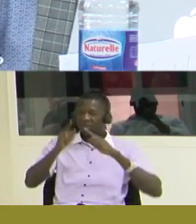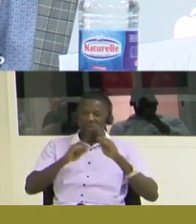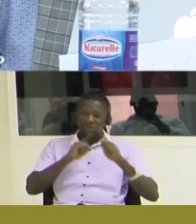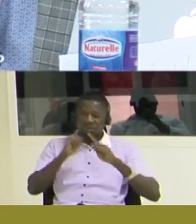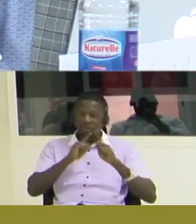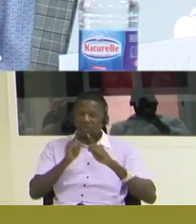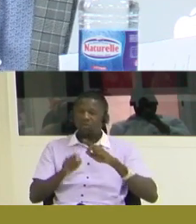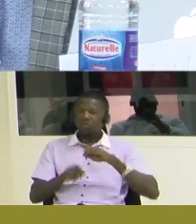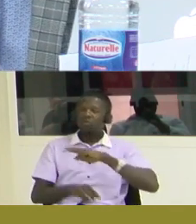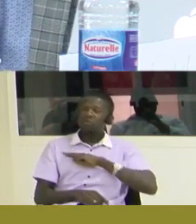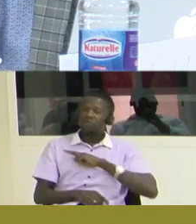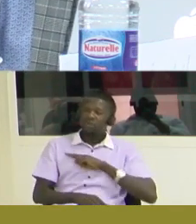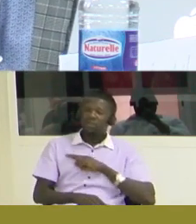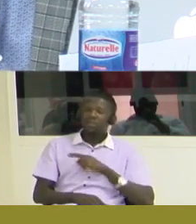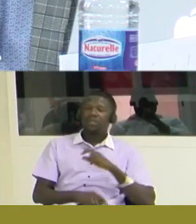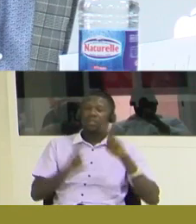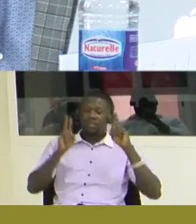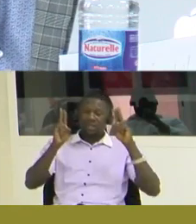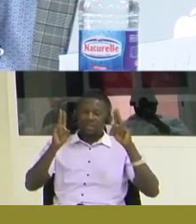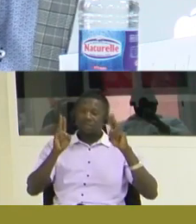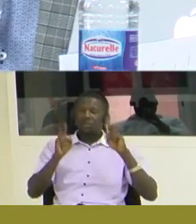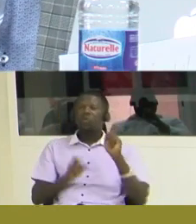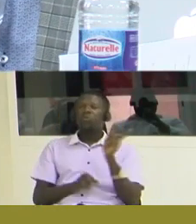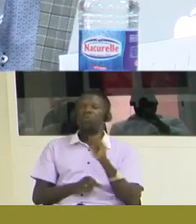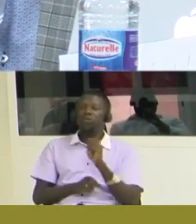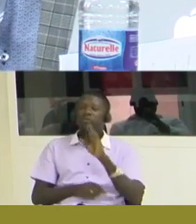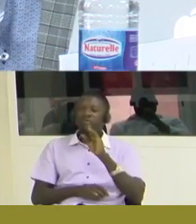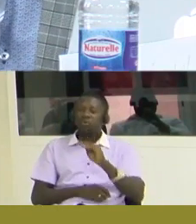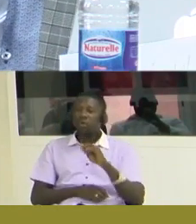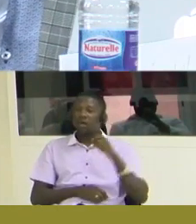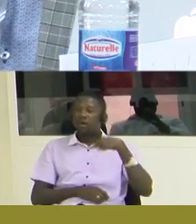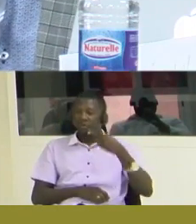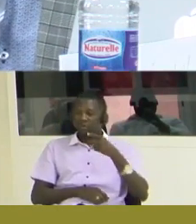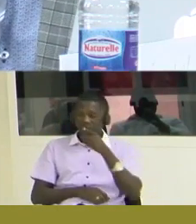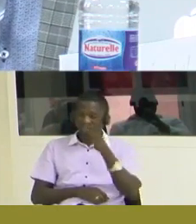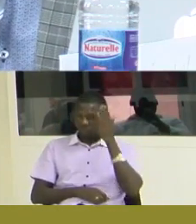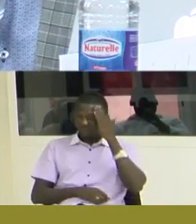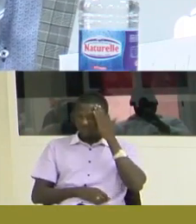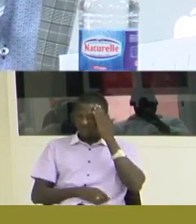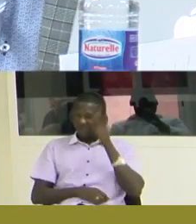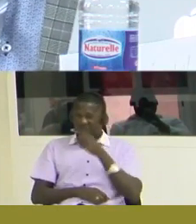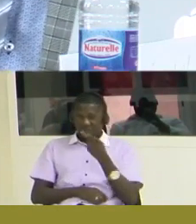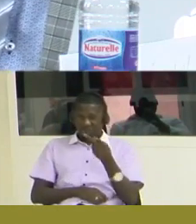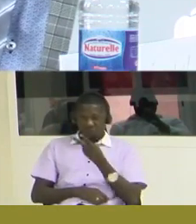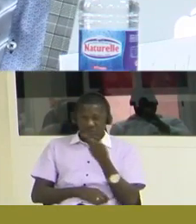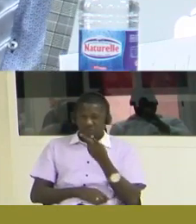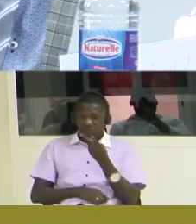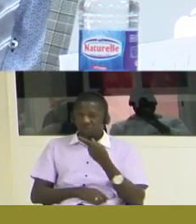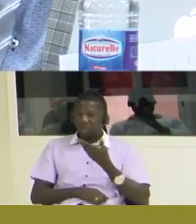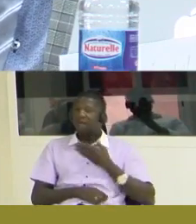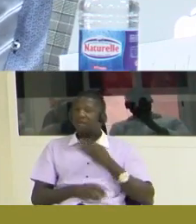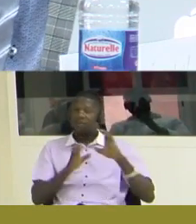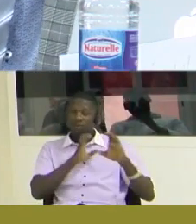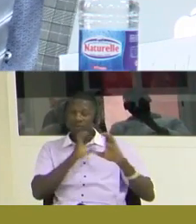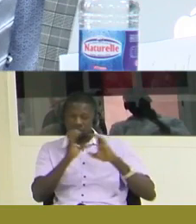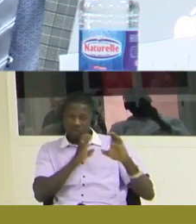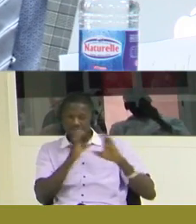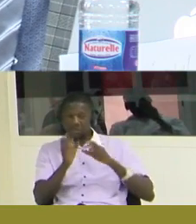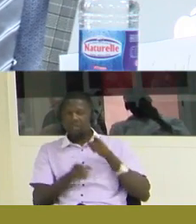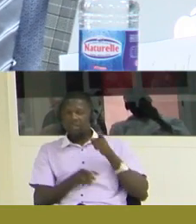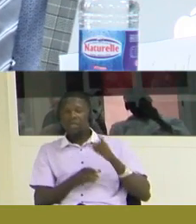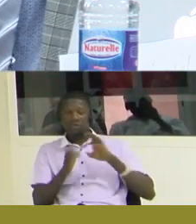as to what to do after you realized that these two possession and that that